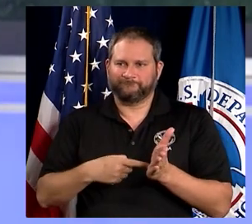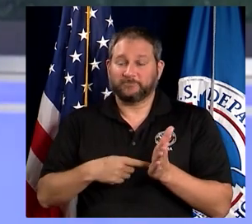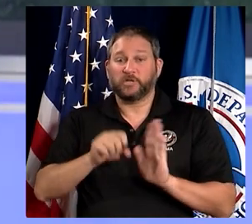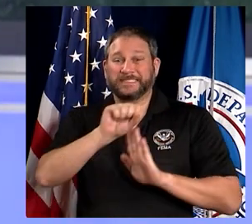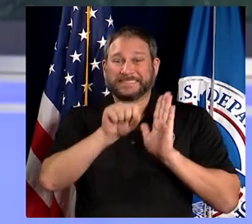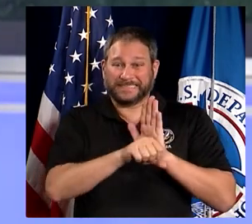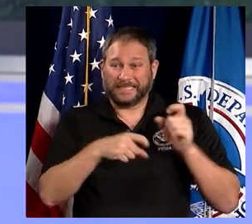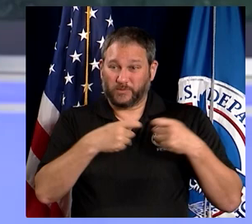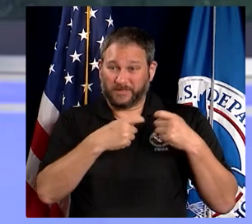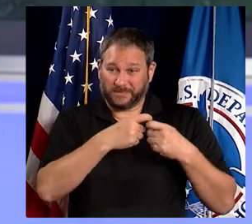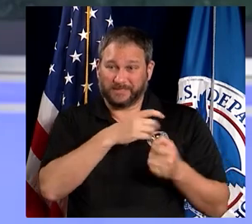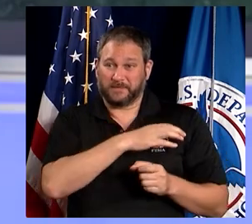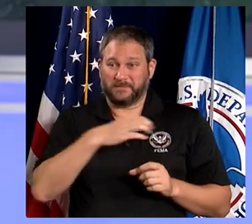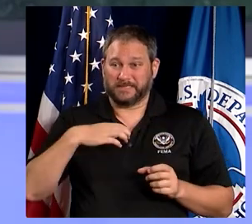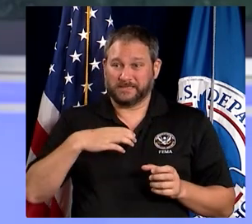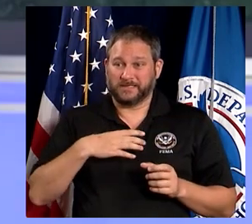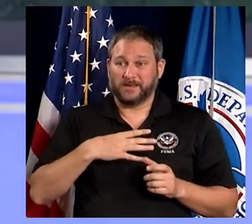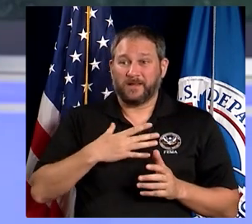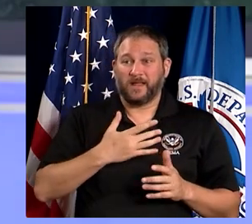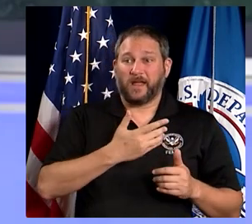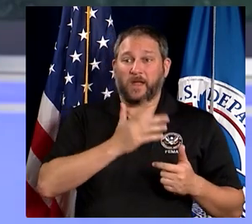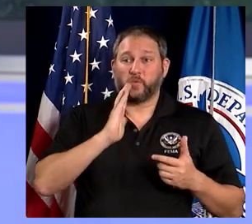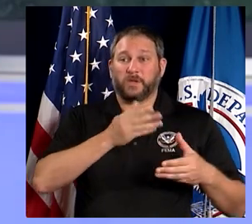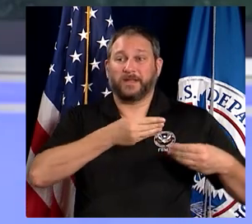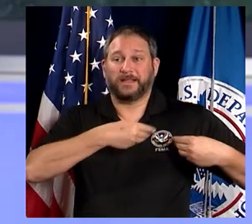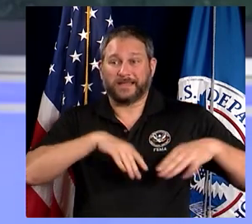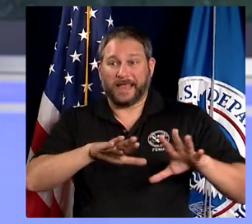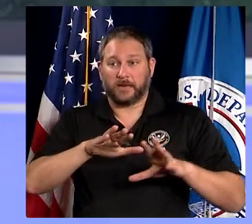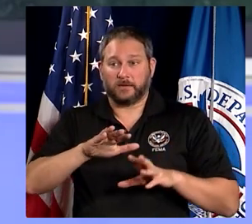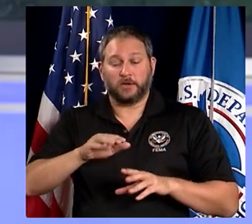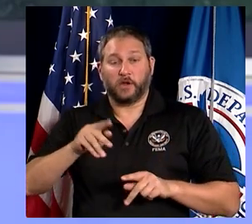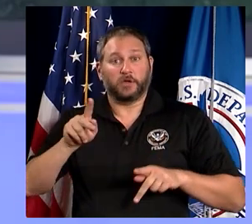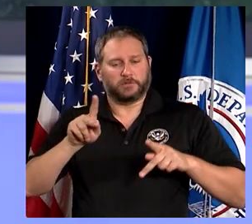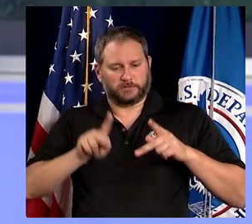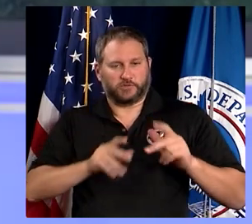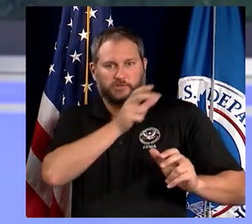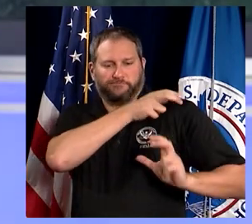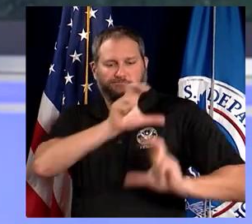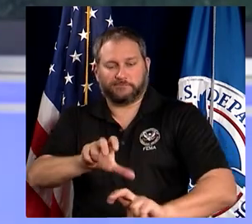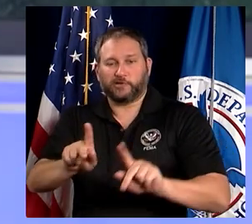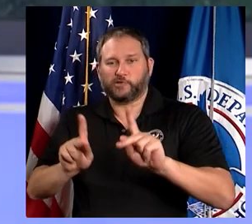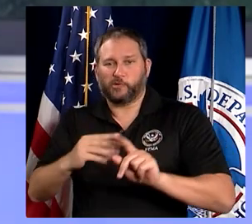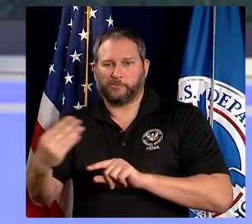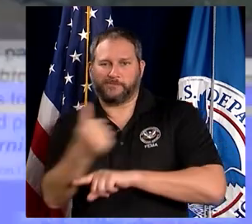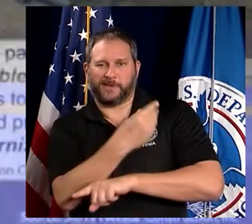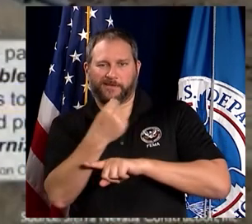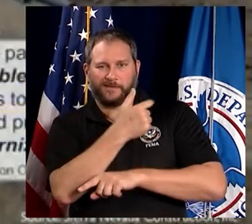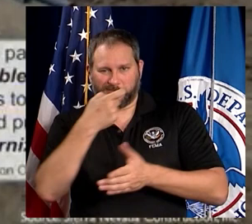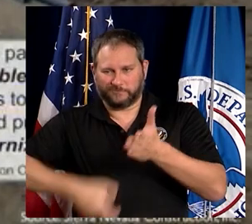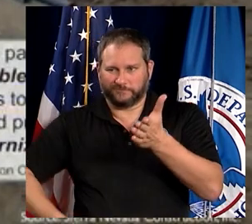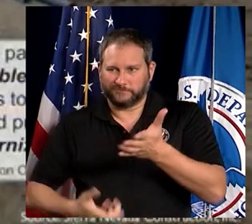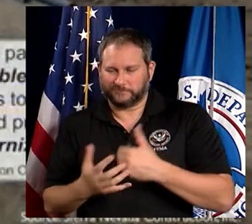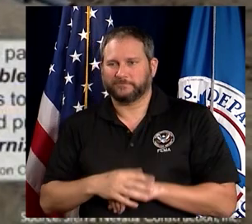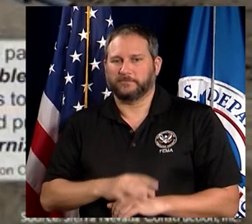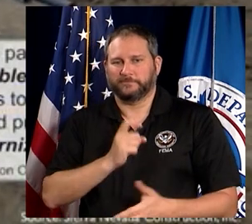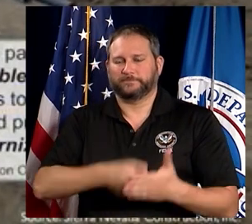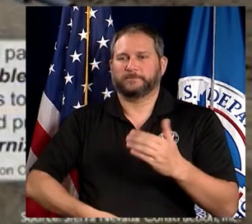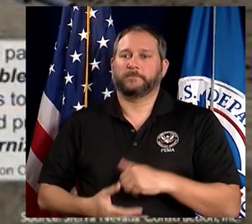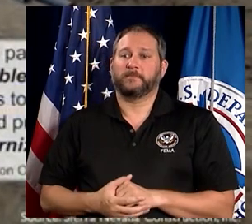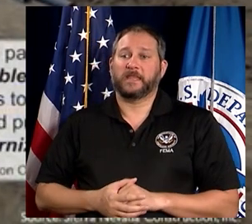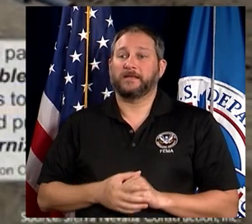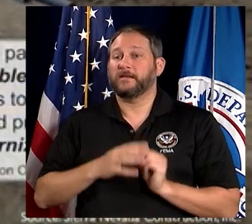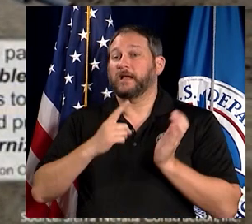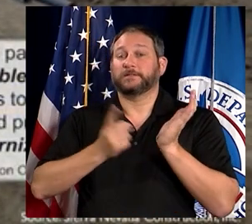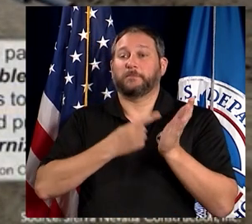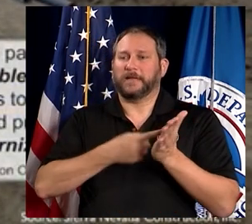utilities pass these costs on to consumers in order for the work to happen. And sometimes the price